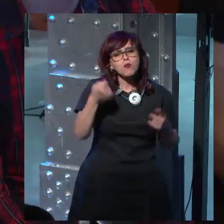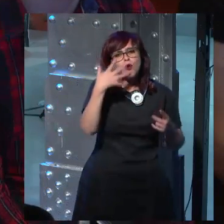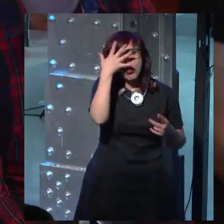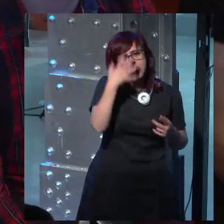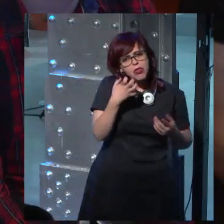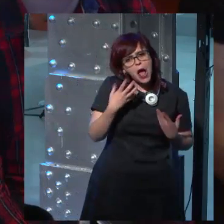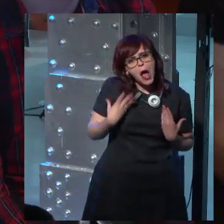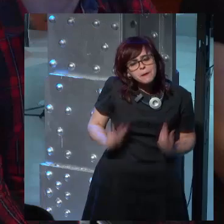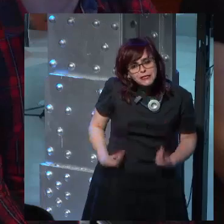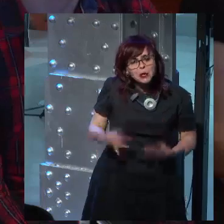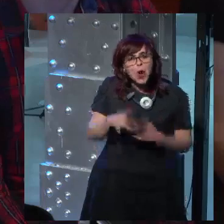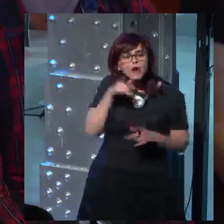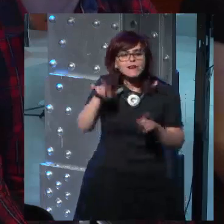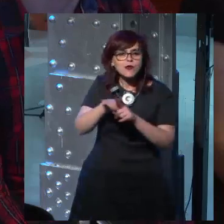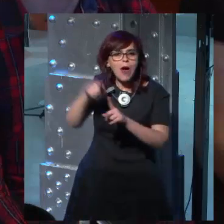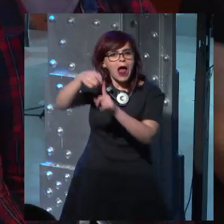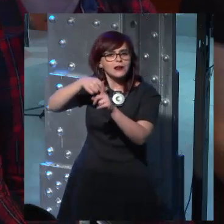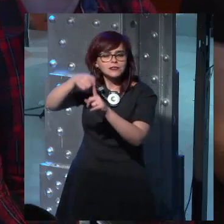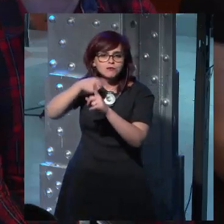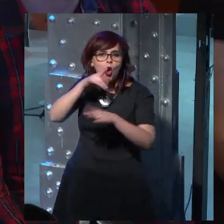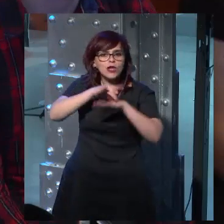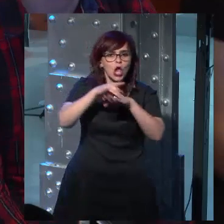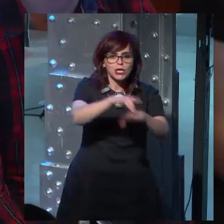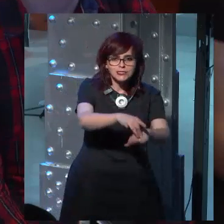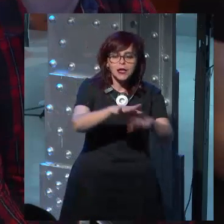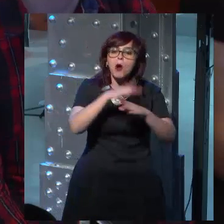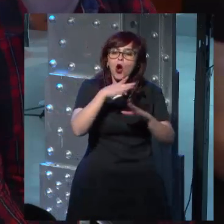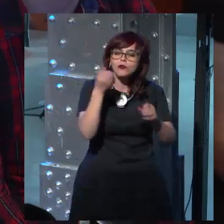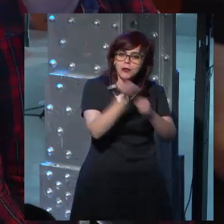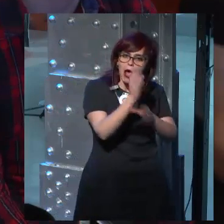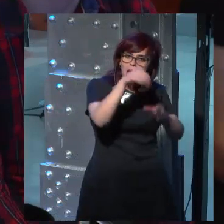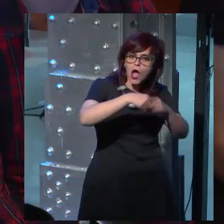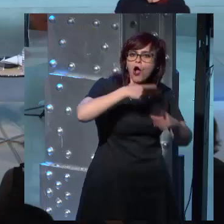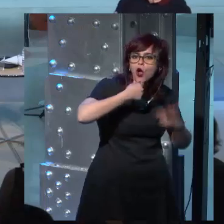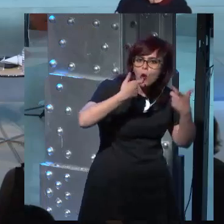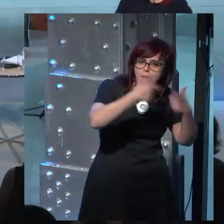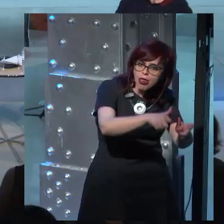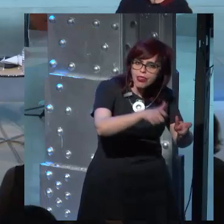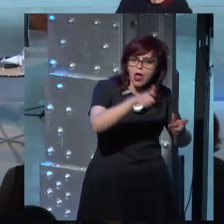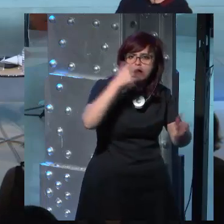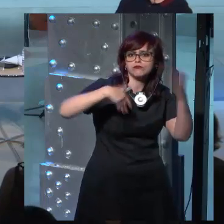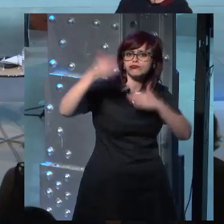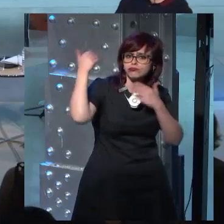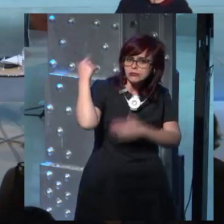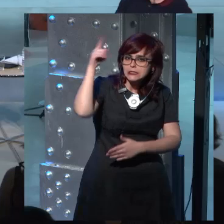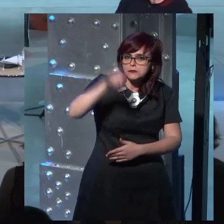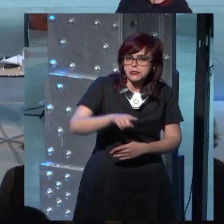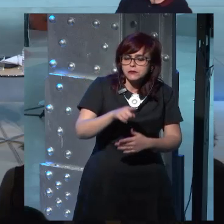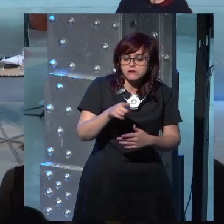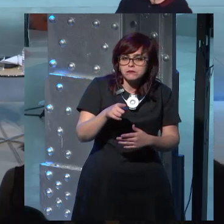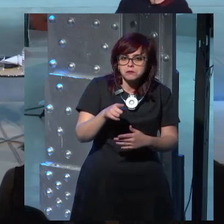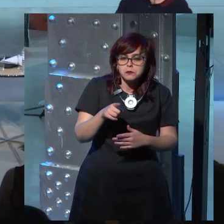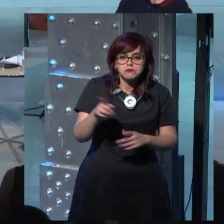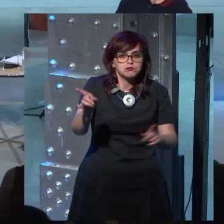sense he worked in comedy all the time, no? Well, okay, I did not think